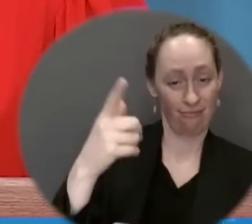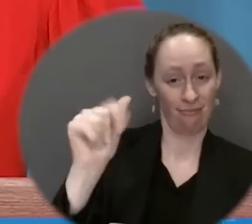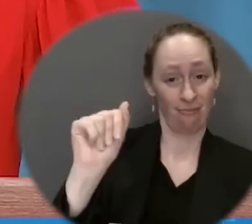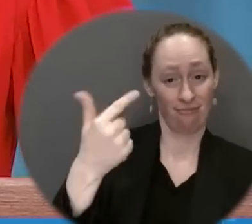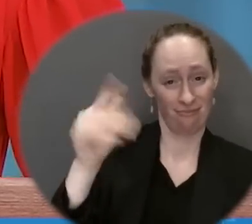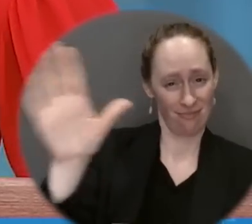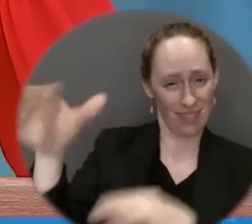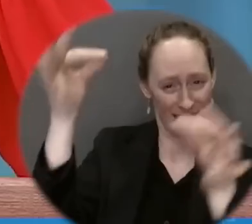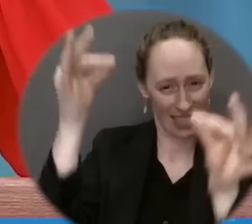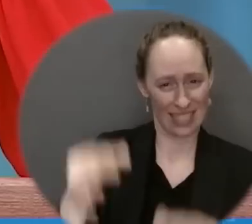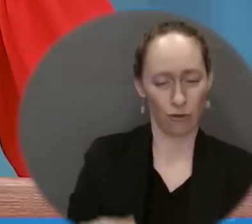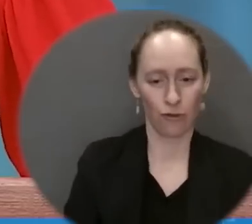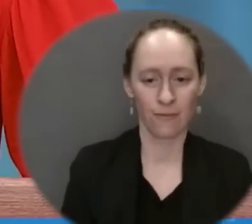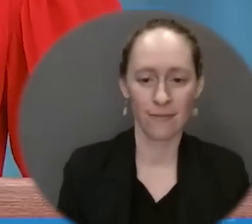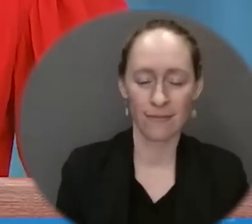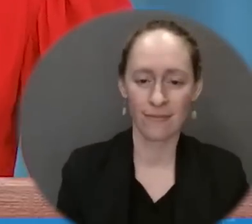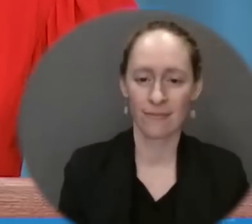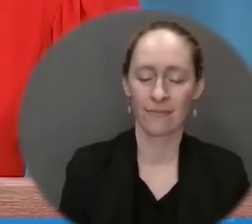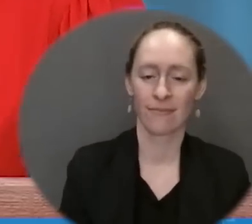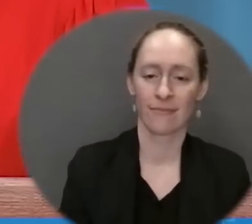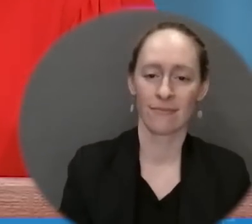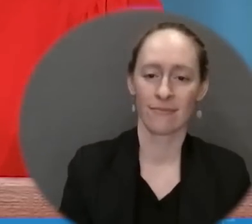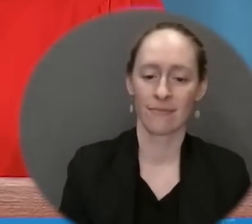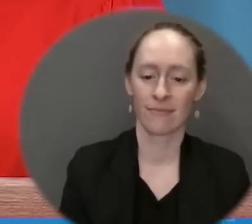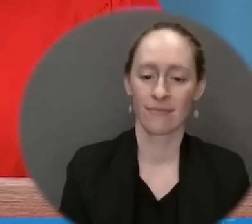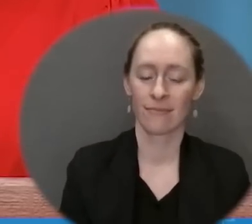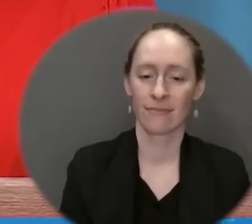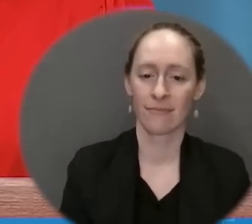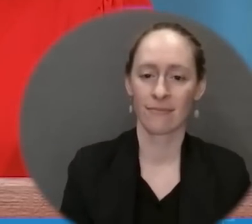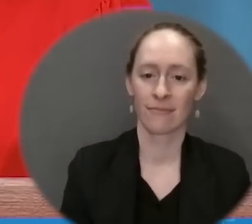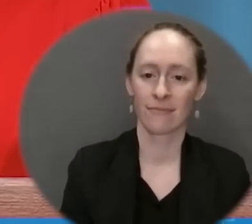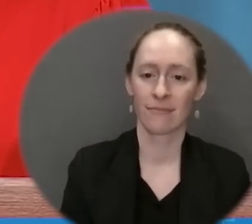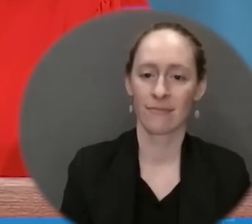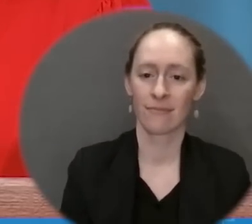General. I will say this, and you've heard me say this many times before, this is a president that believes...